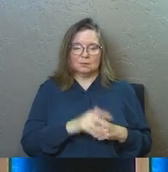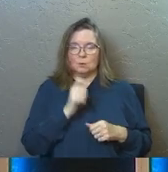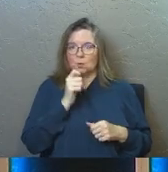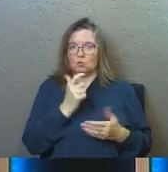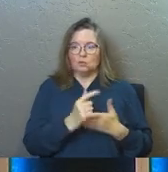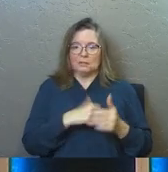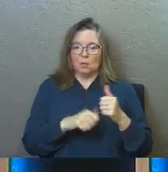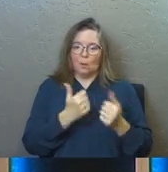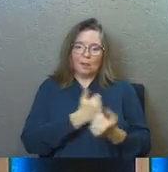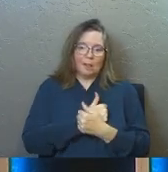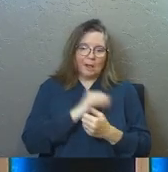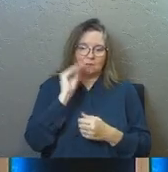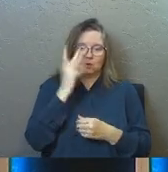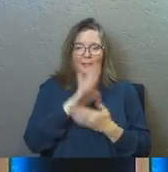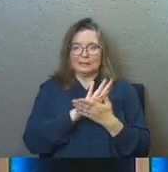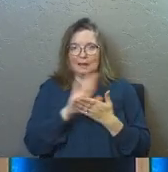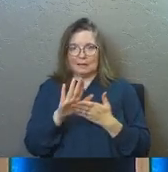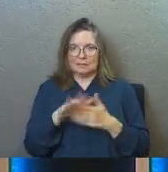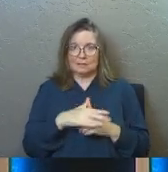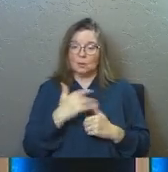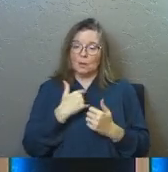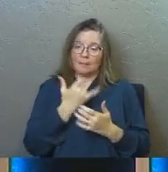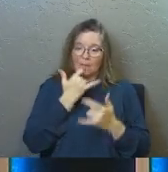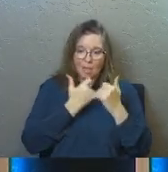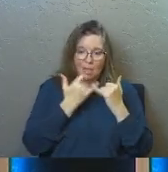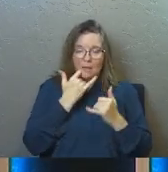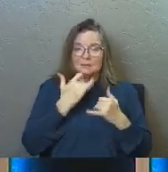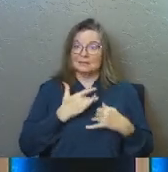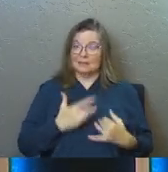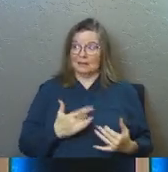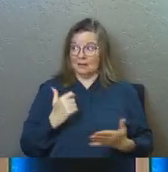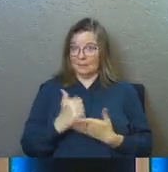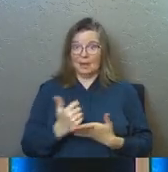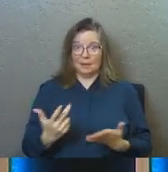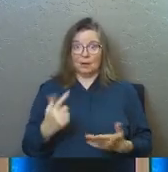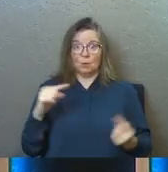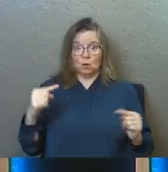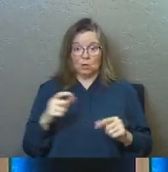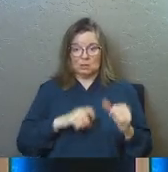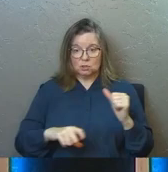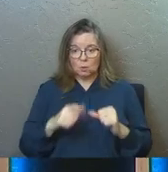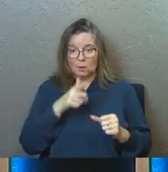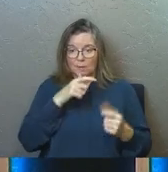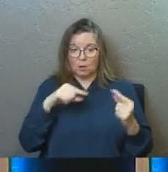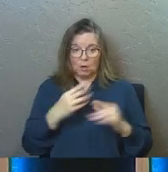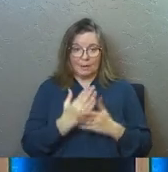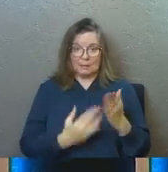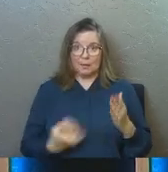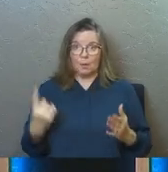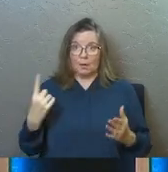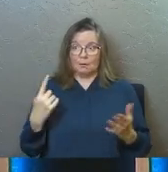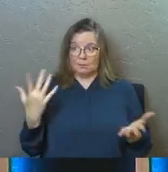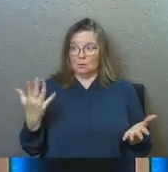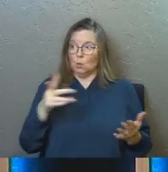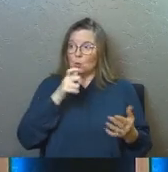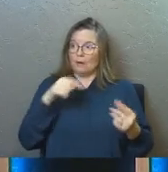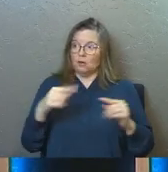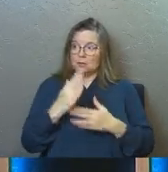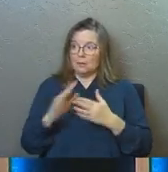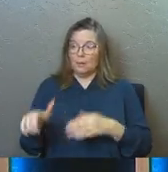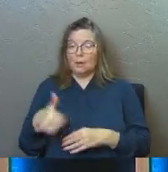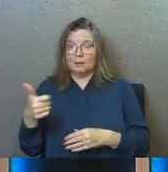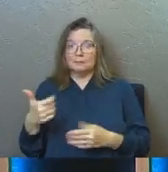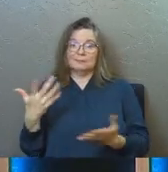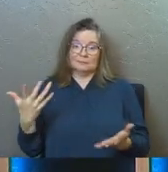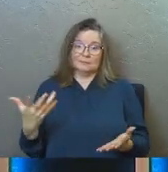We don't always treat each other with love and grace and kindness. We make mistakes towards one another. Amen. We hurt one another. Who's ever been hurt by somebody? Amen. Who's ever hurt